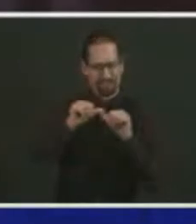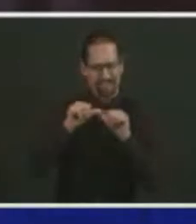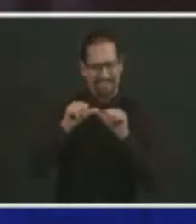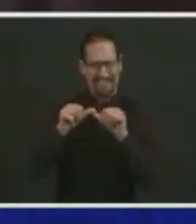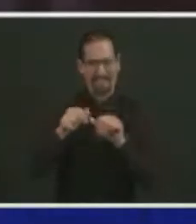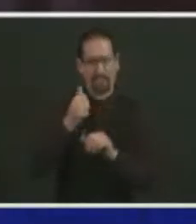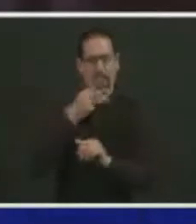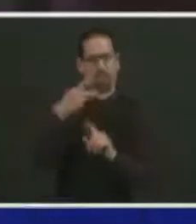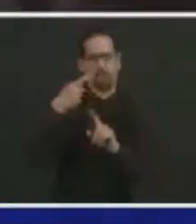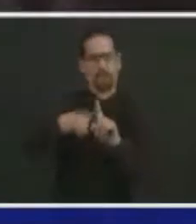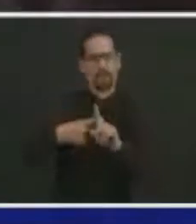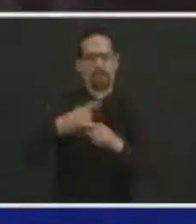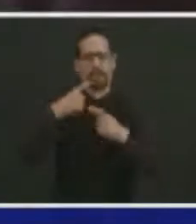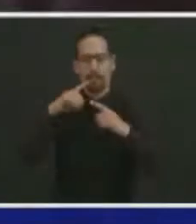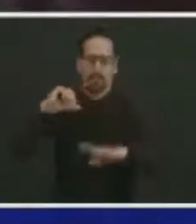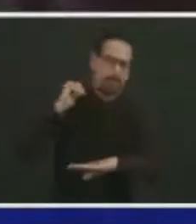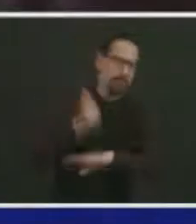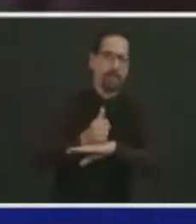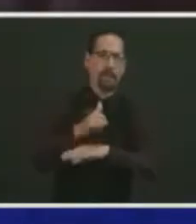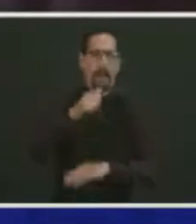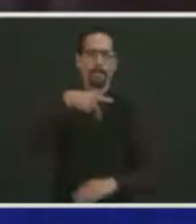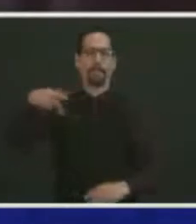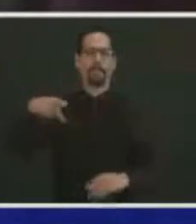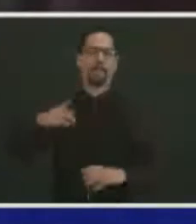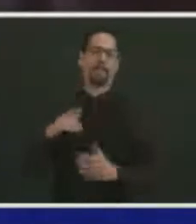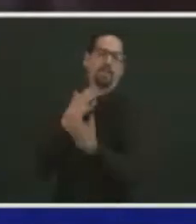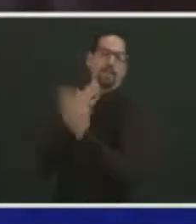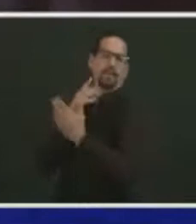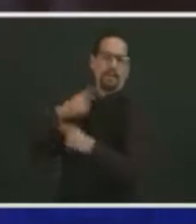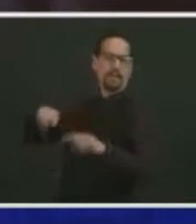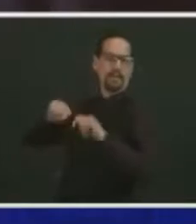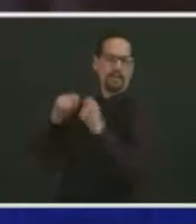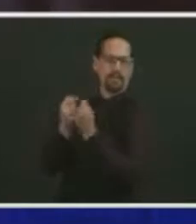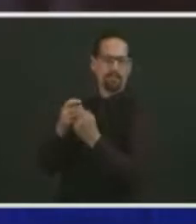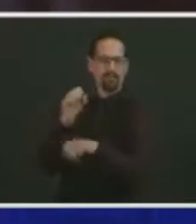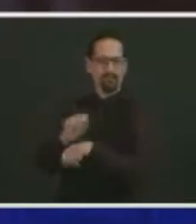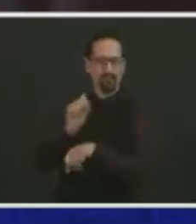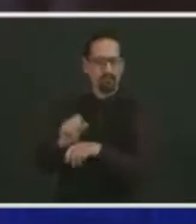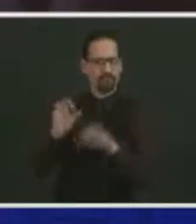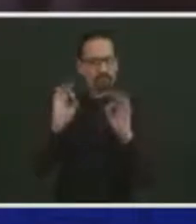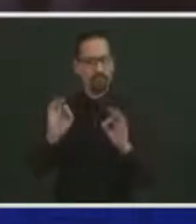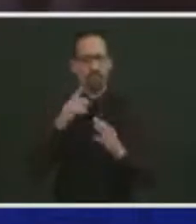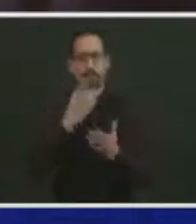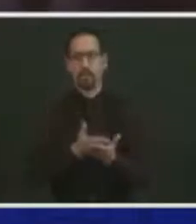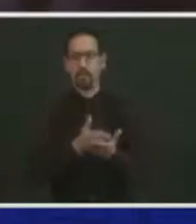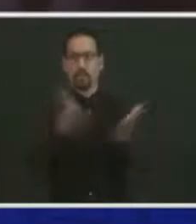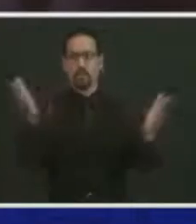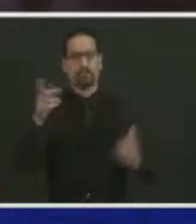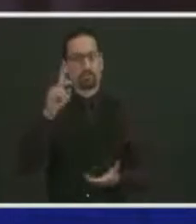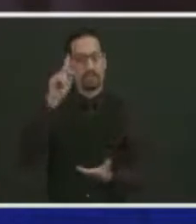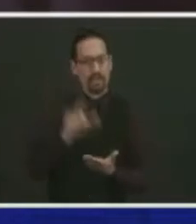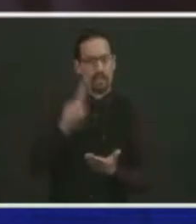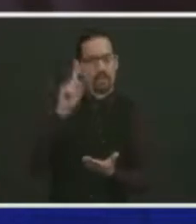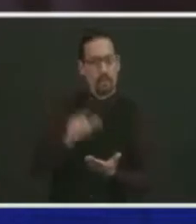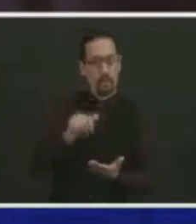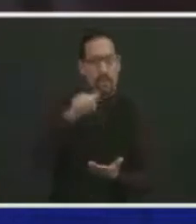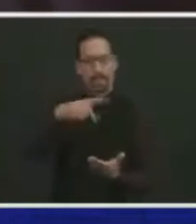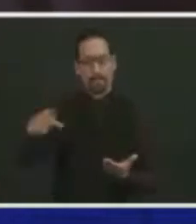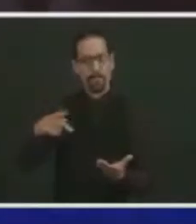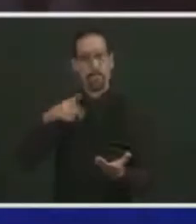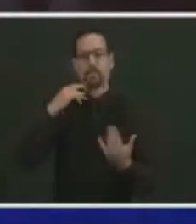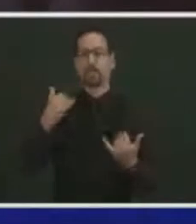Island, so I want to thank them. I want to let you know that as of today, a new